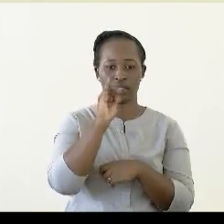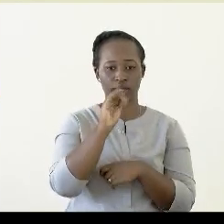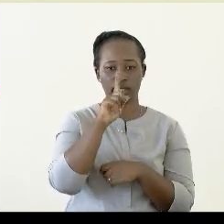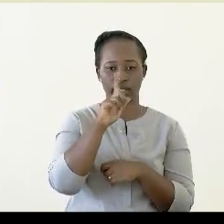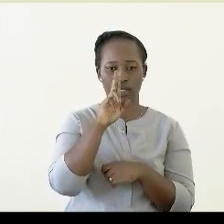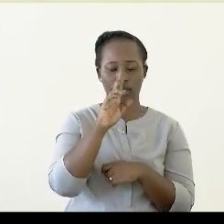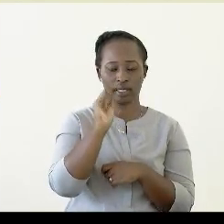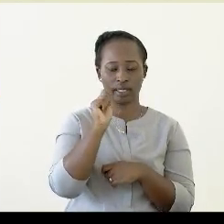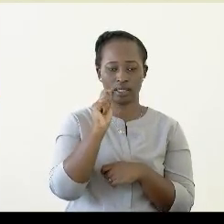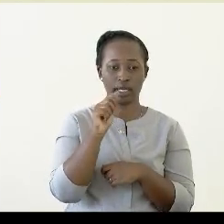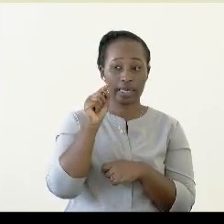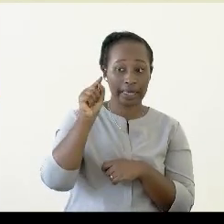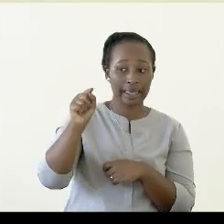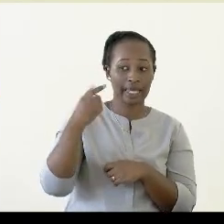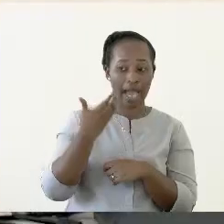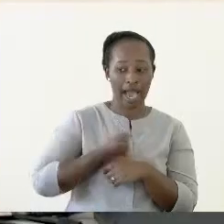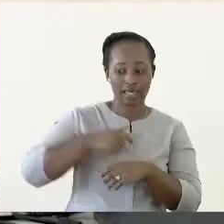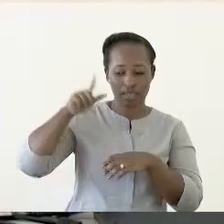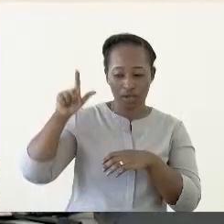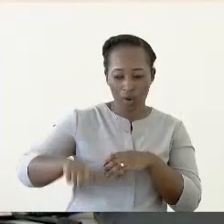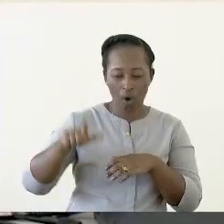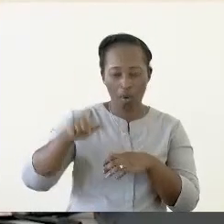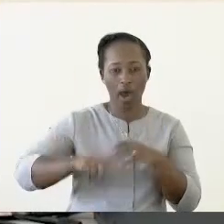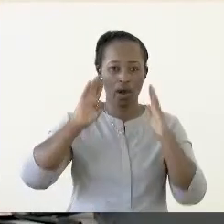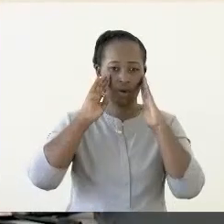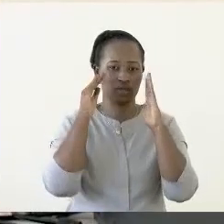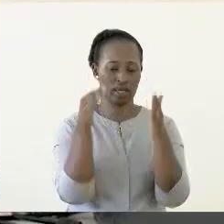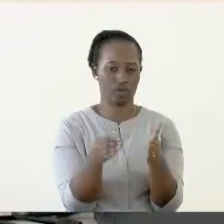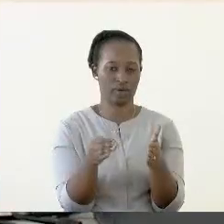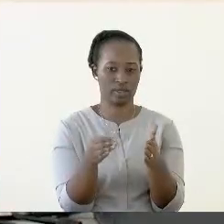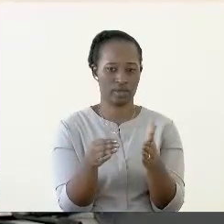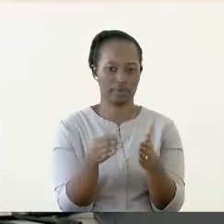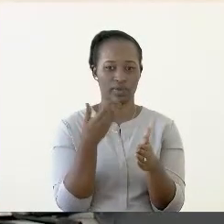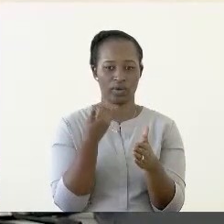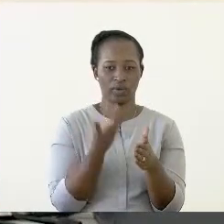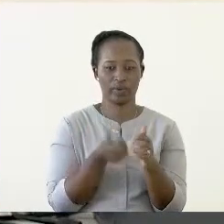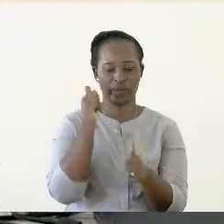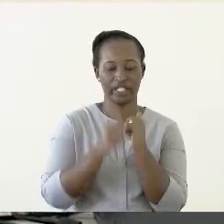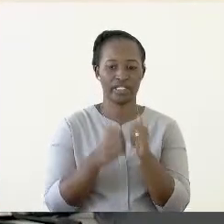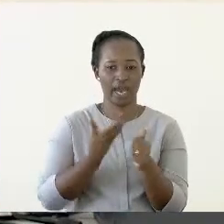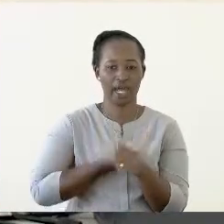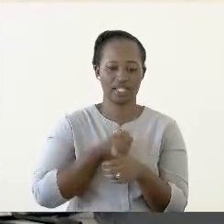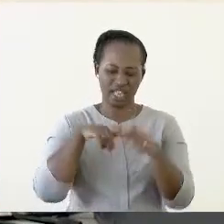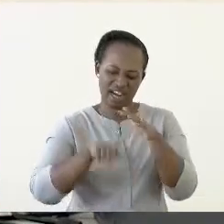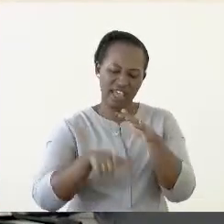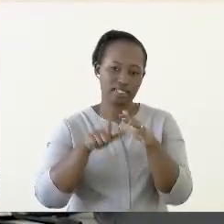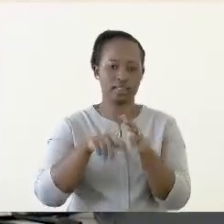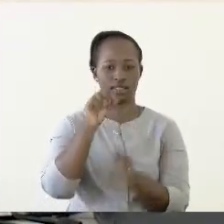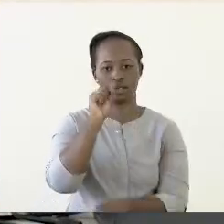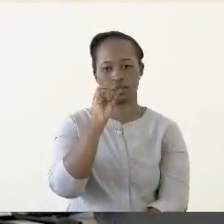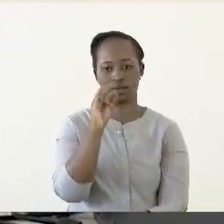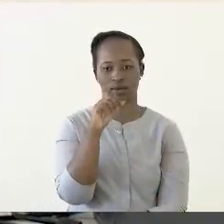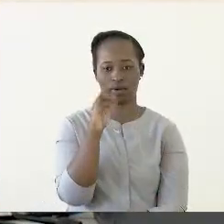be the one which has a lower concentration, which has less solute. So when